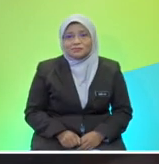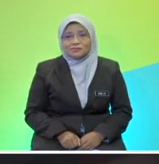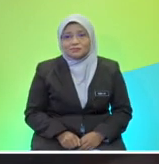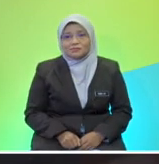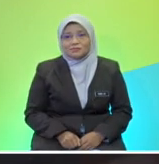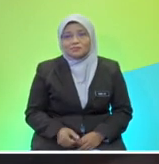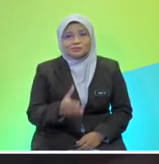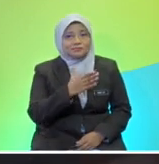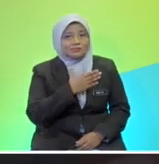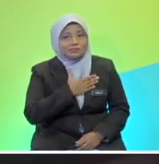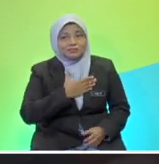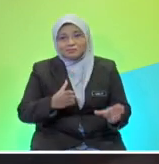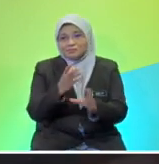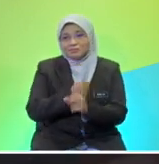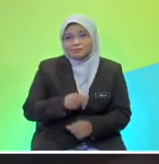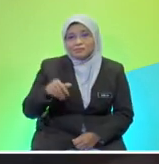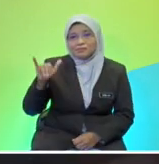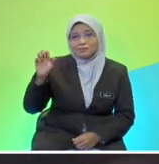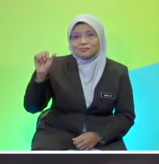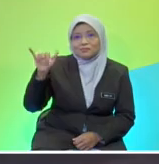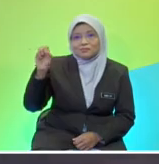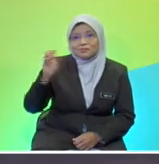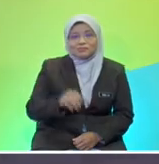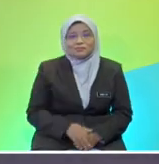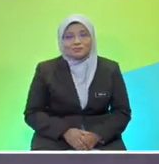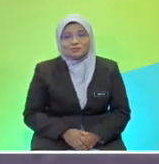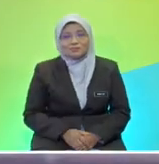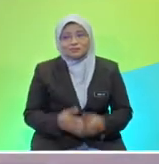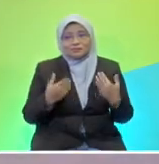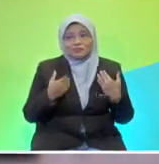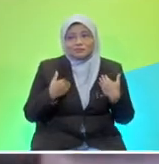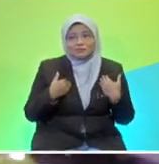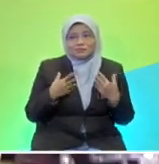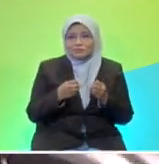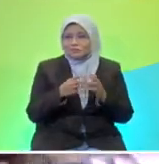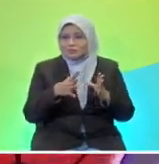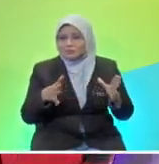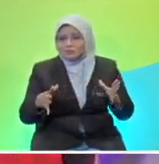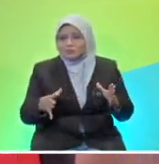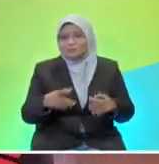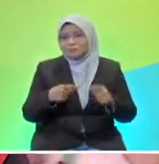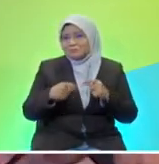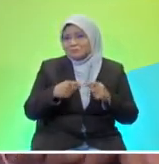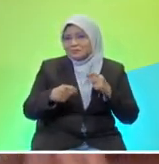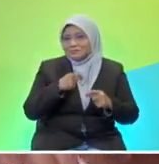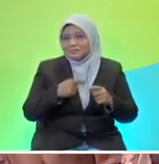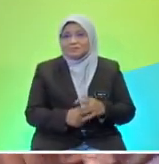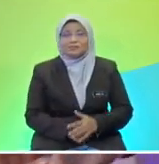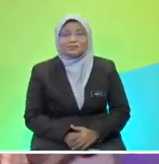All the girls and all the boys have got a lot of lovely toys.